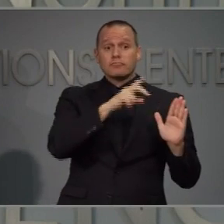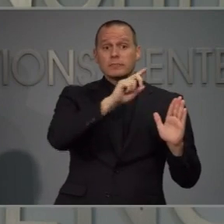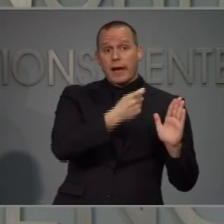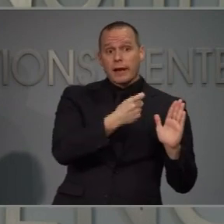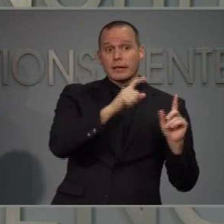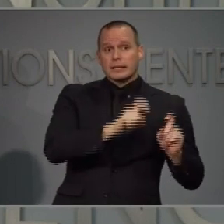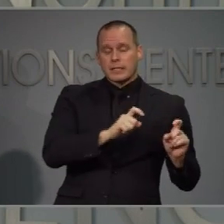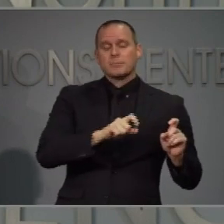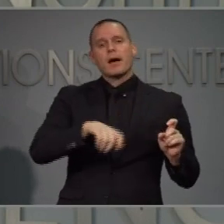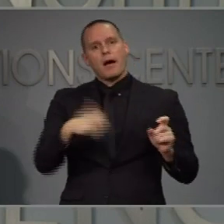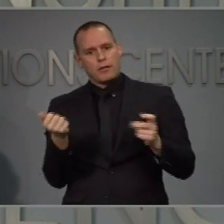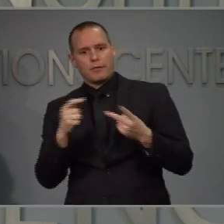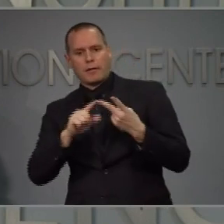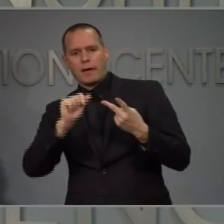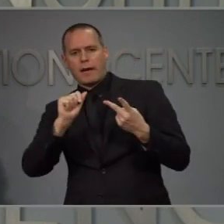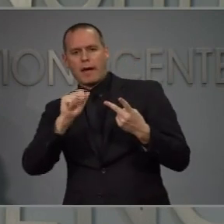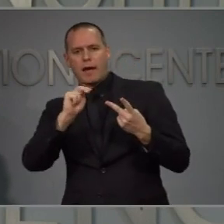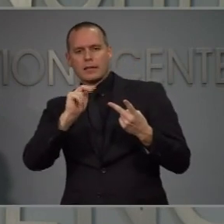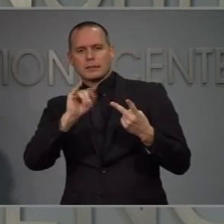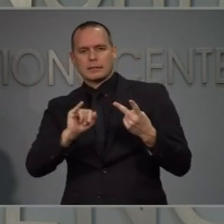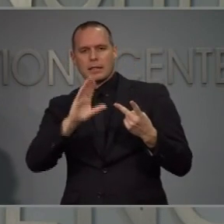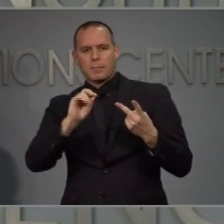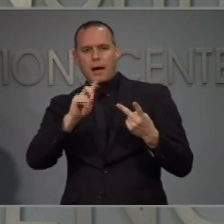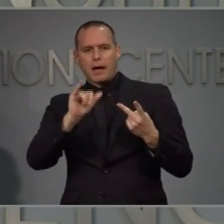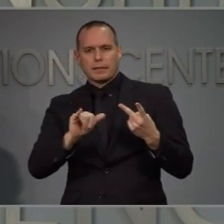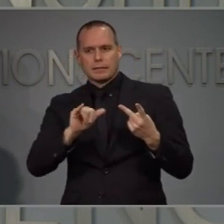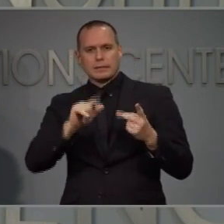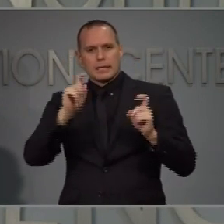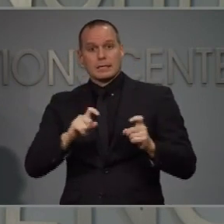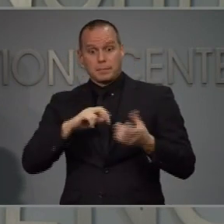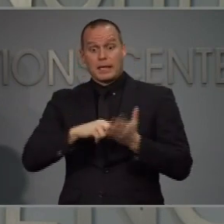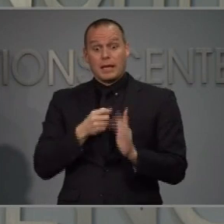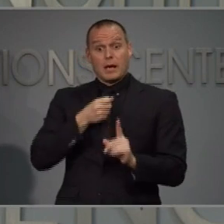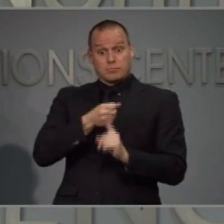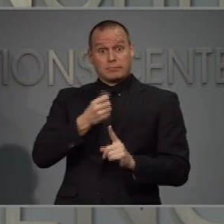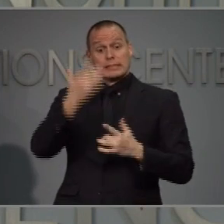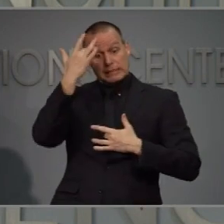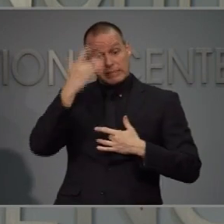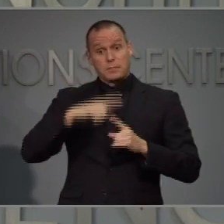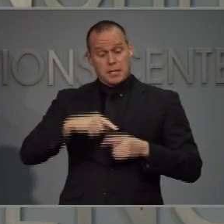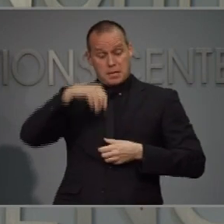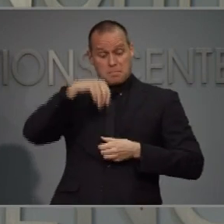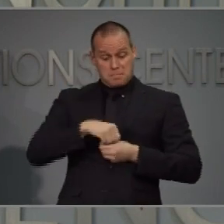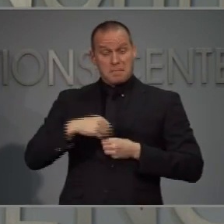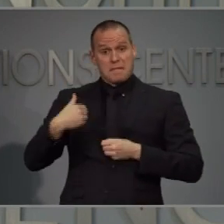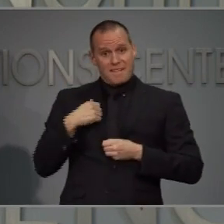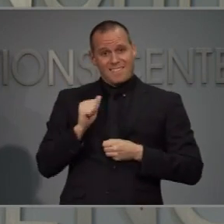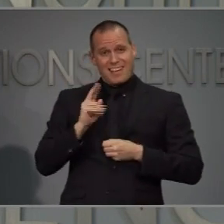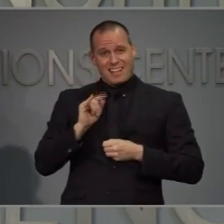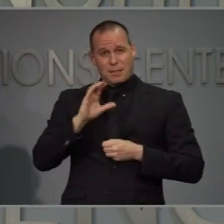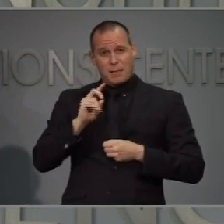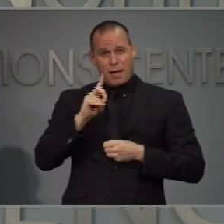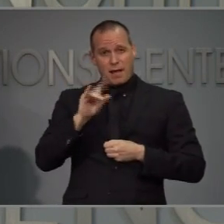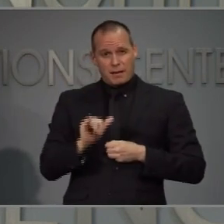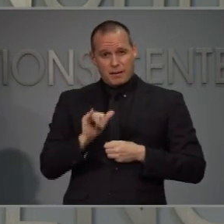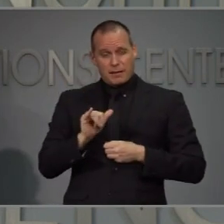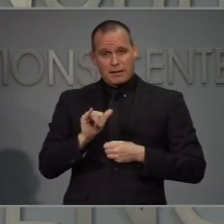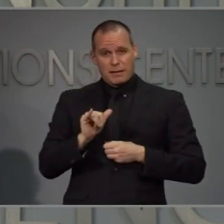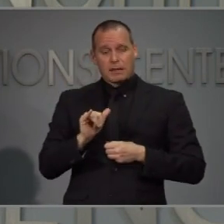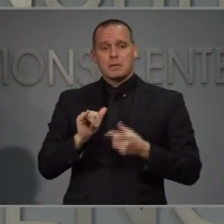that are out on the market, and the FDA in some cases is relying on the manufacturer's